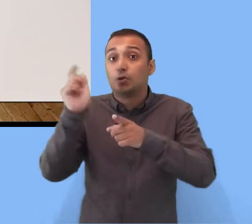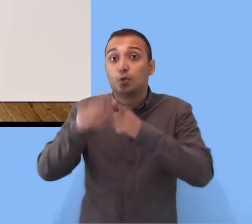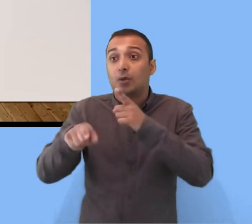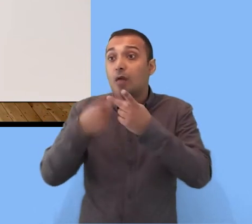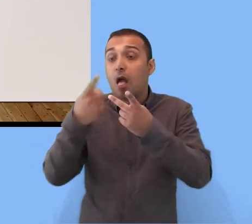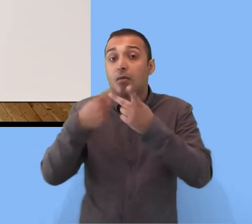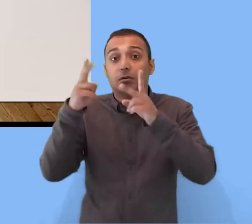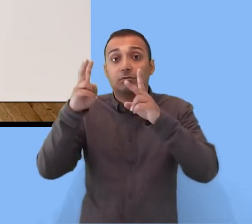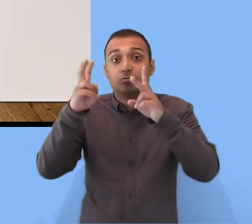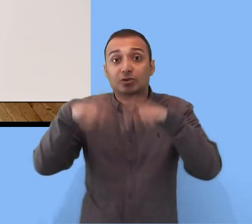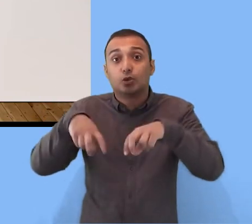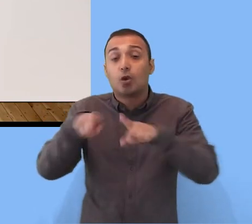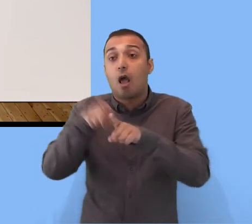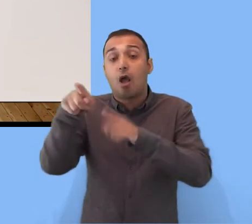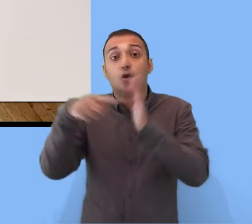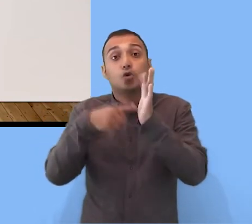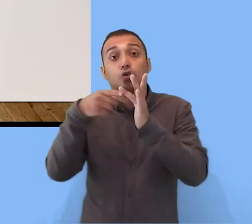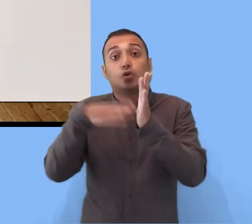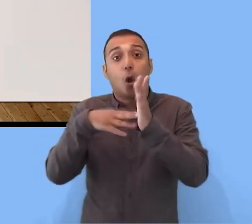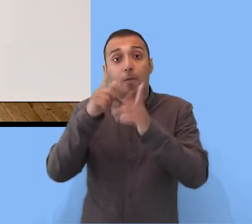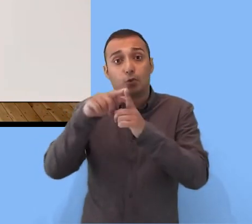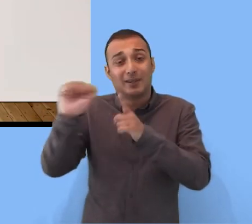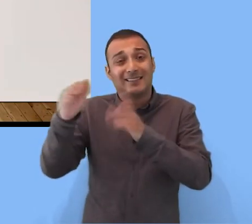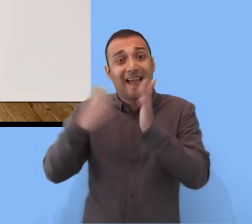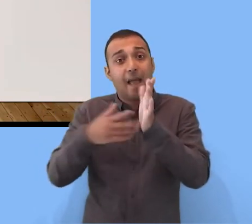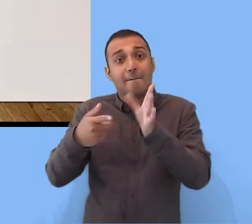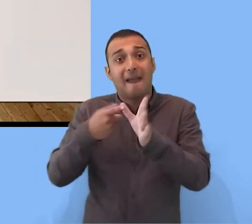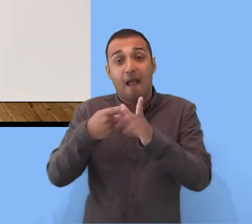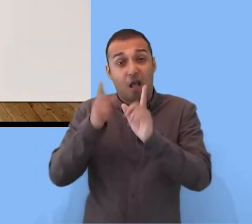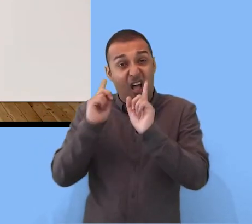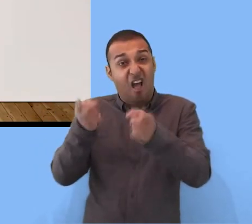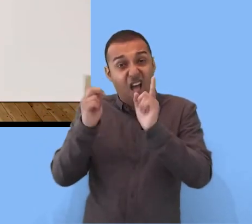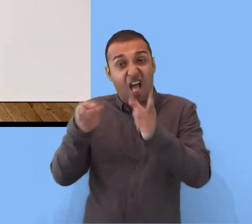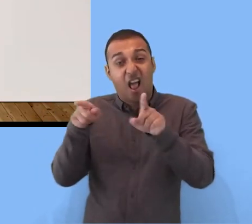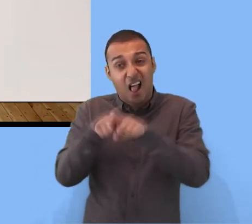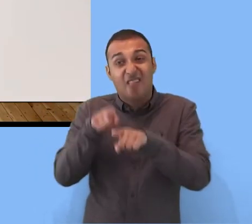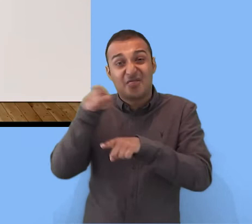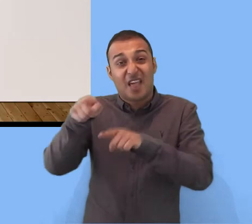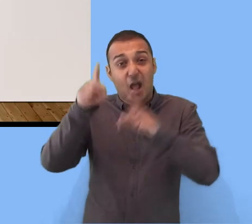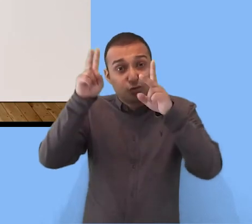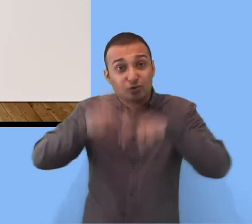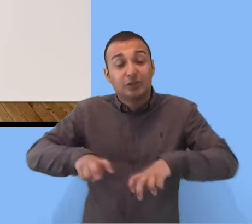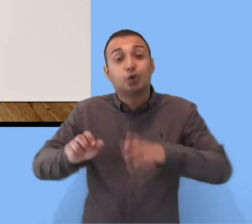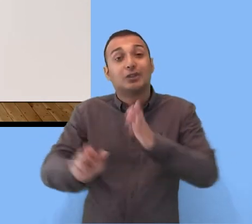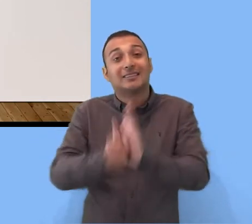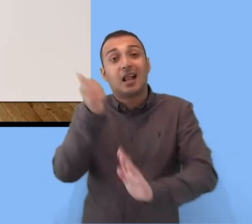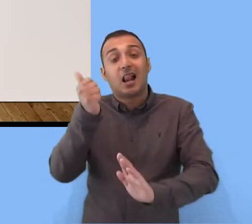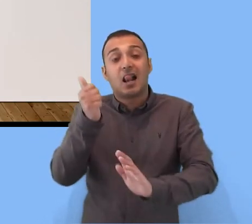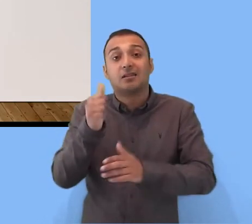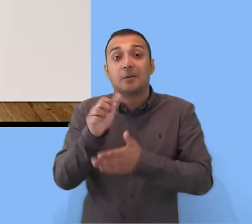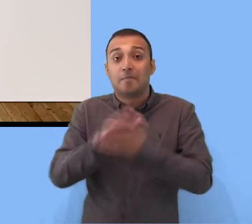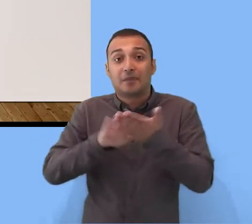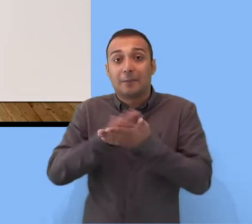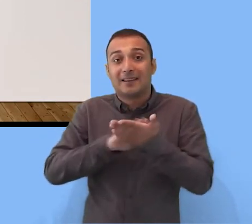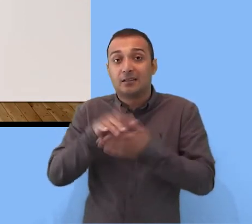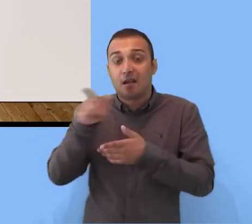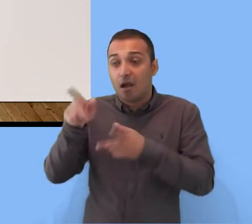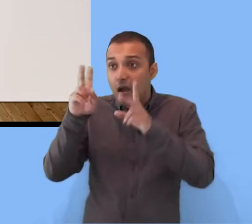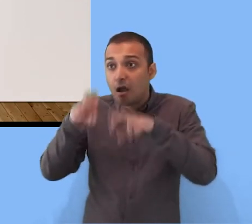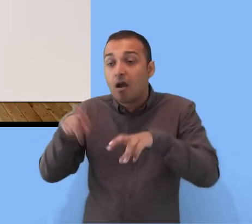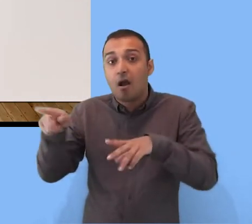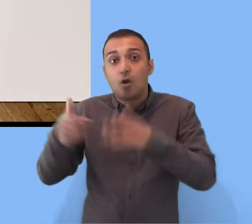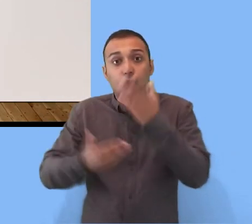Tom was doing his MA, they're learning the research skills that will help you implement new ideas